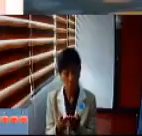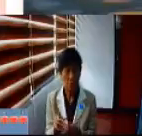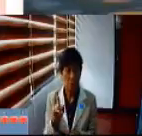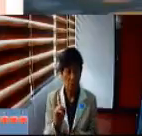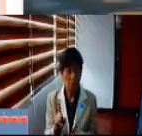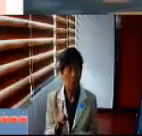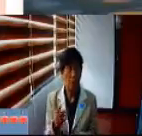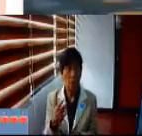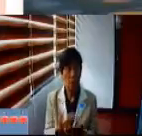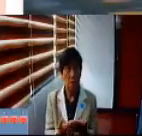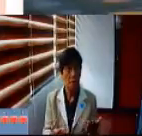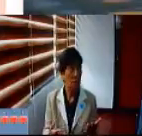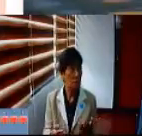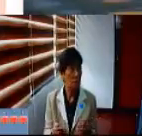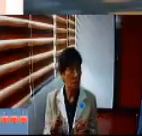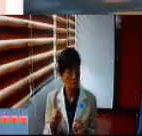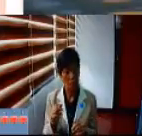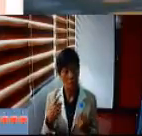did see,